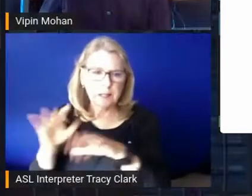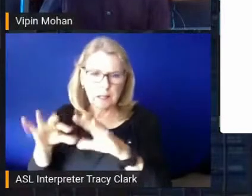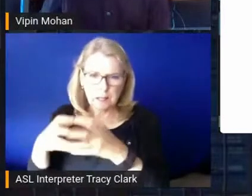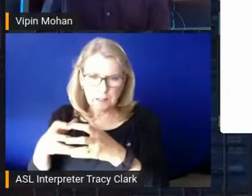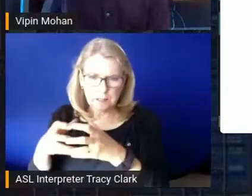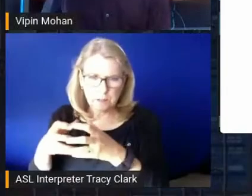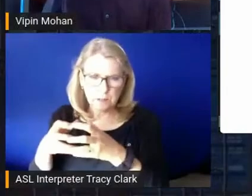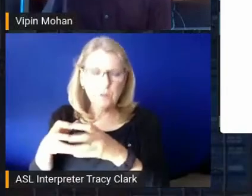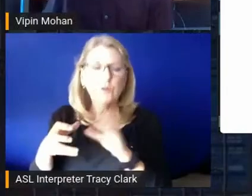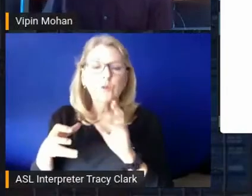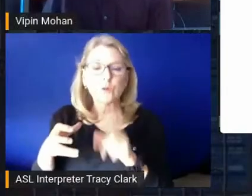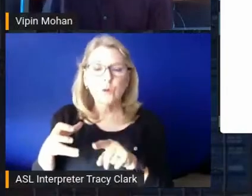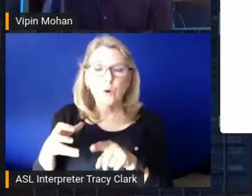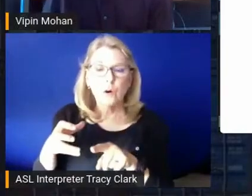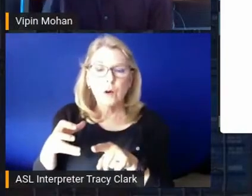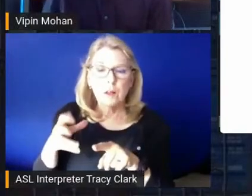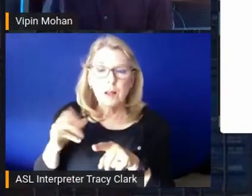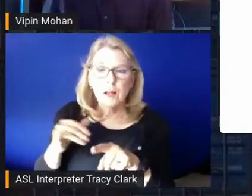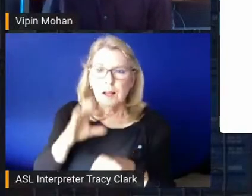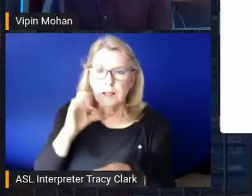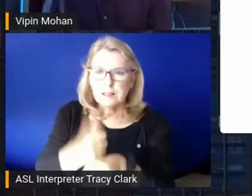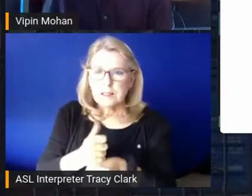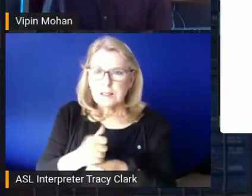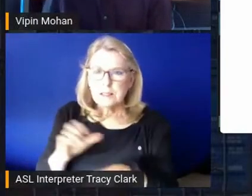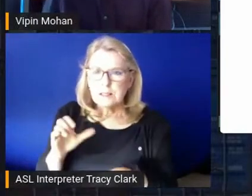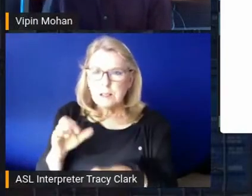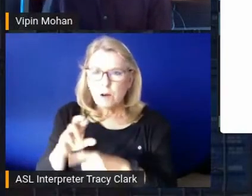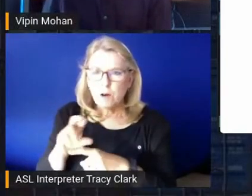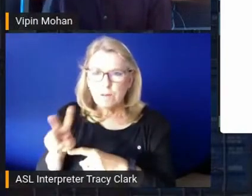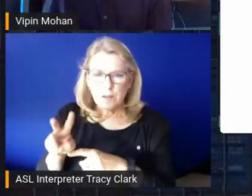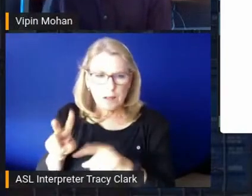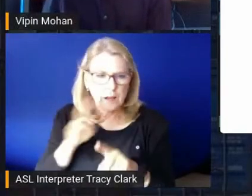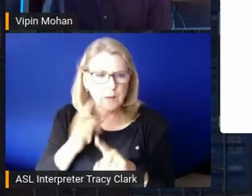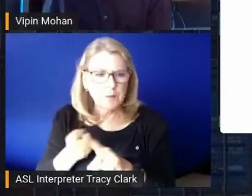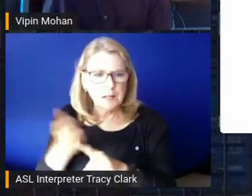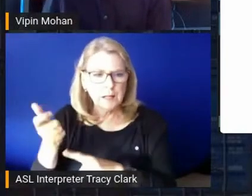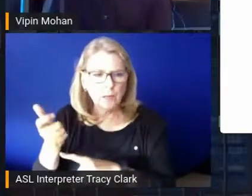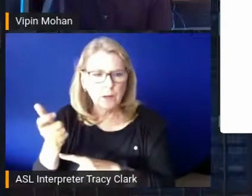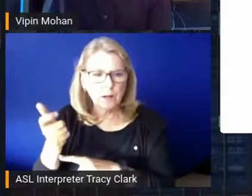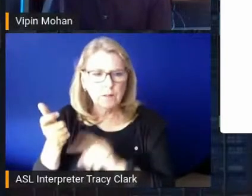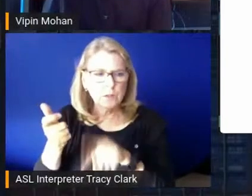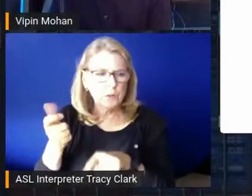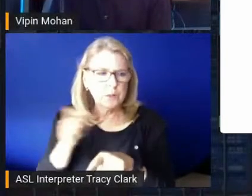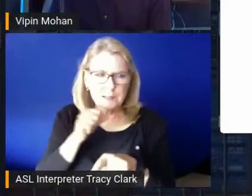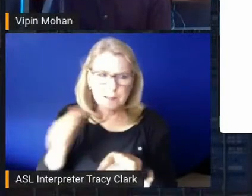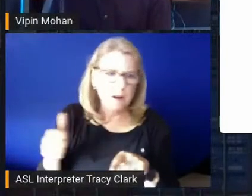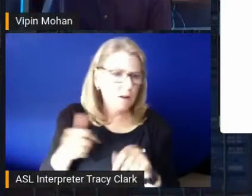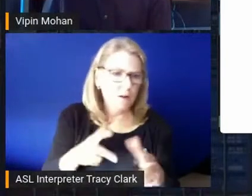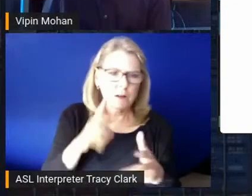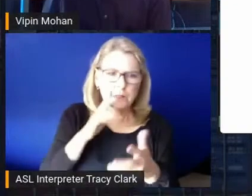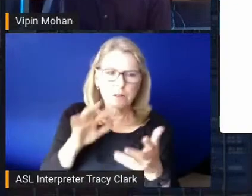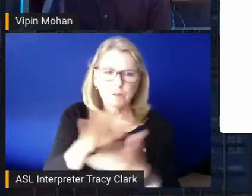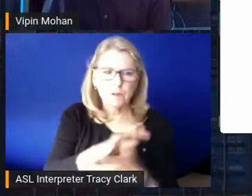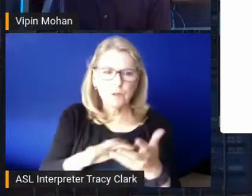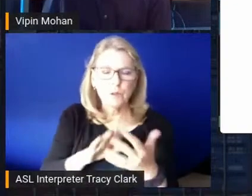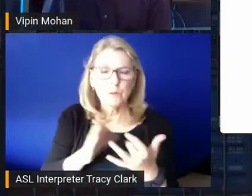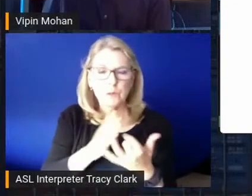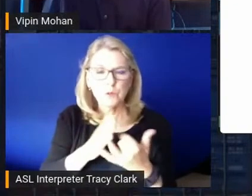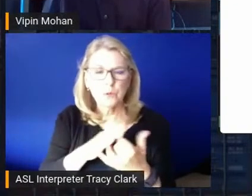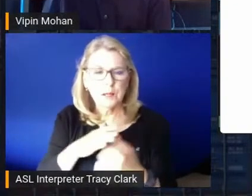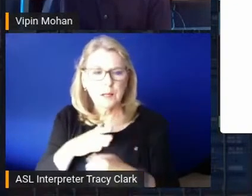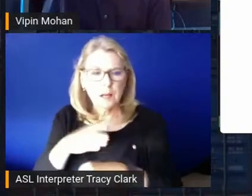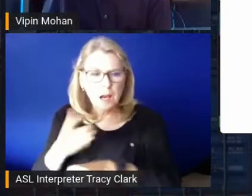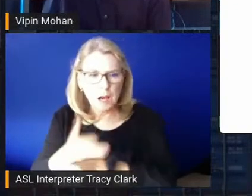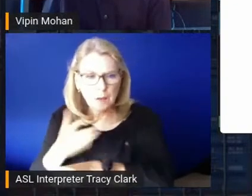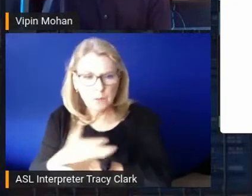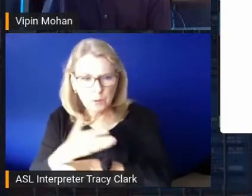existing CRD so that they don't cause any confusion between the upgrade process. So it's getting rid of the